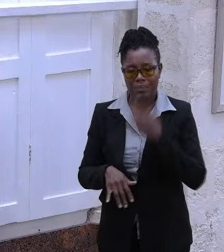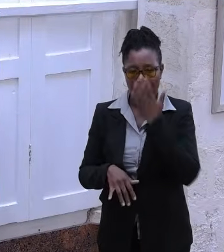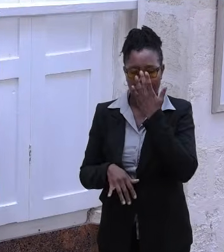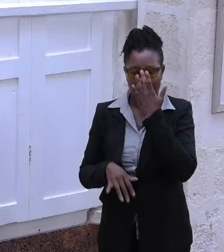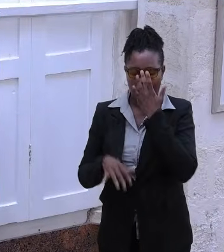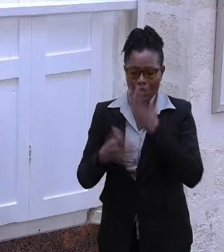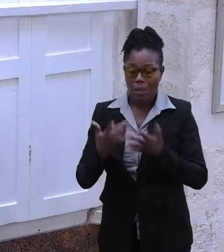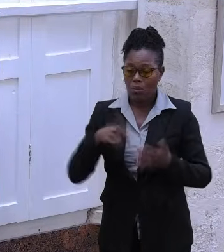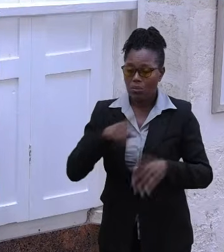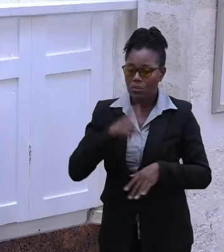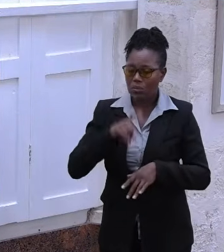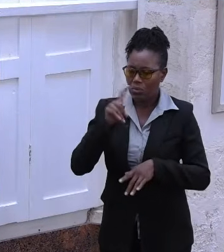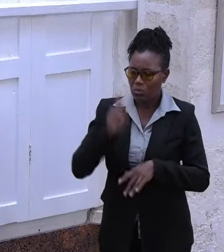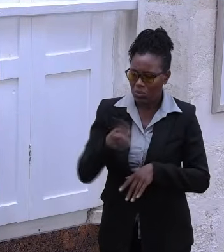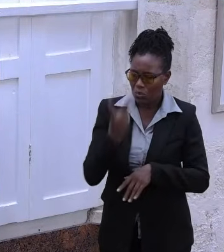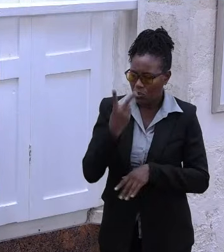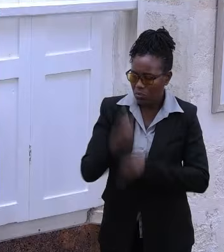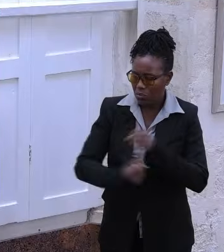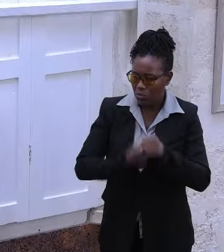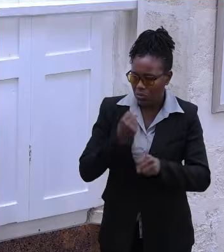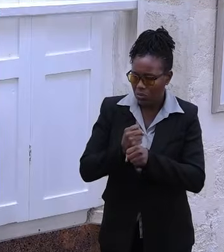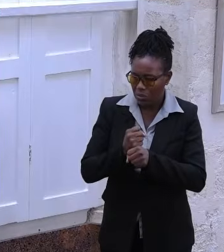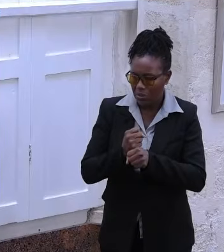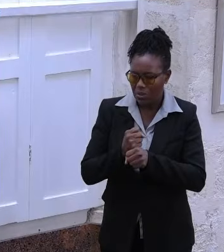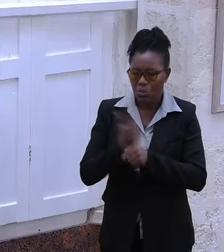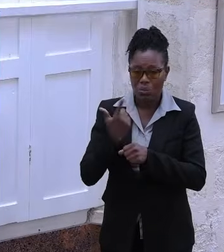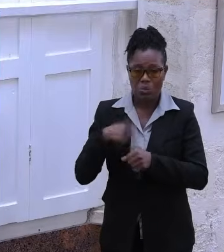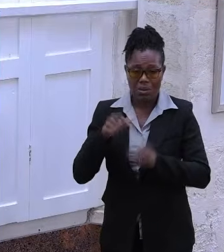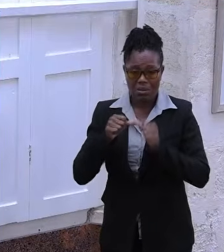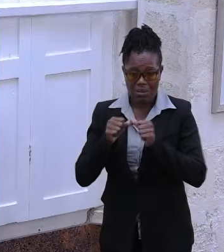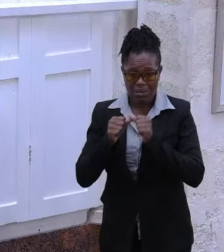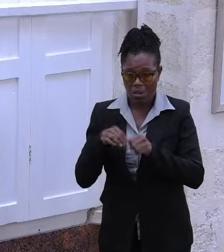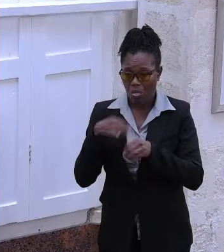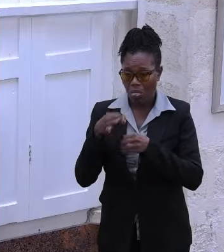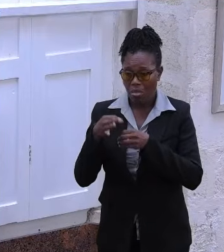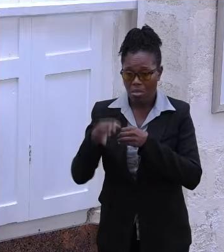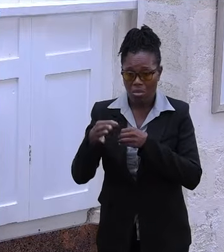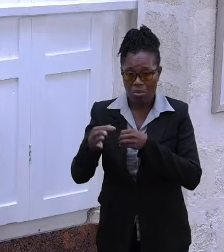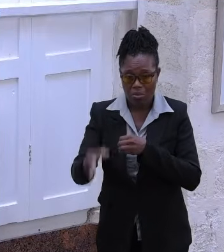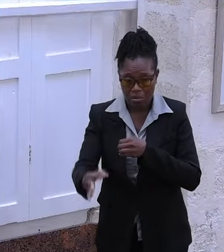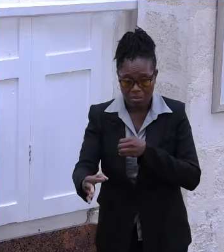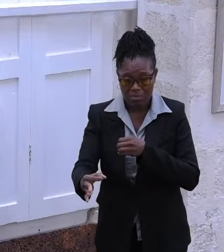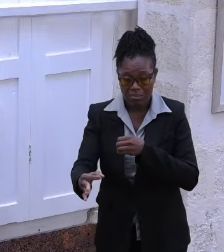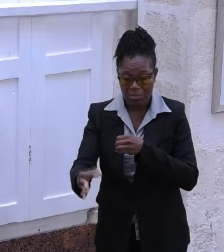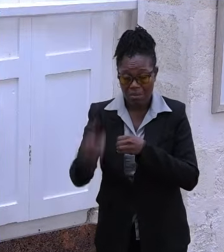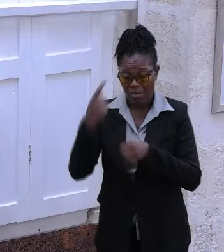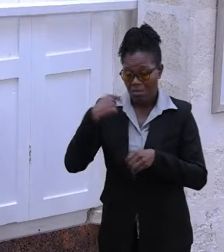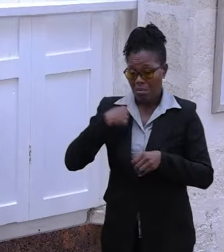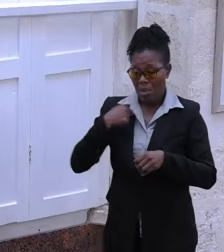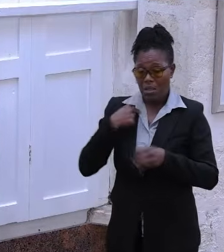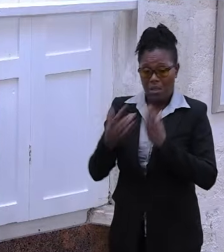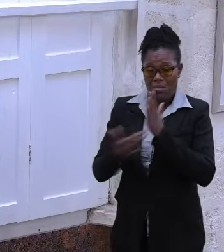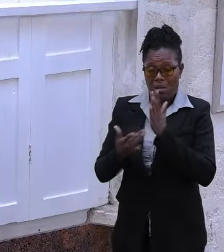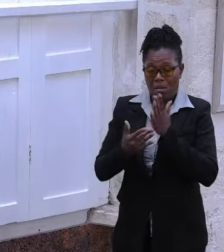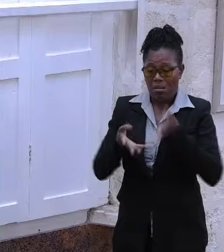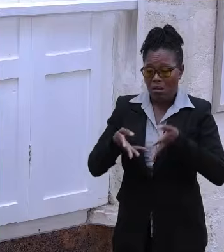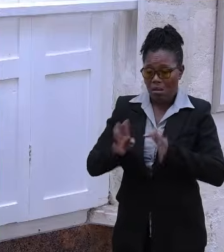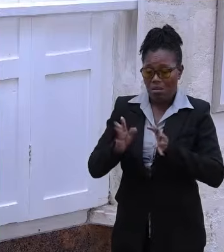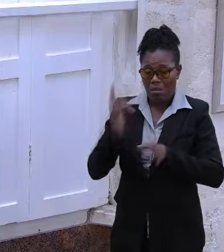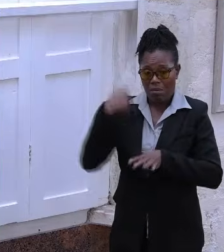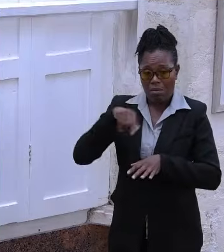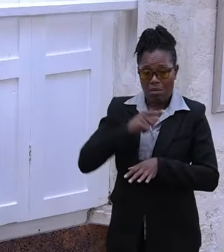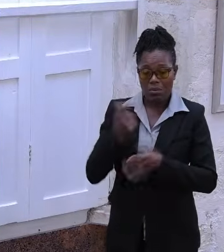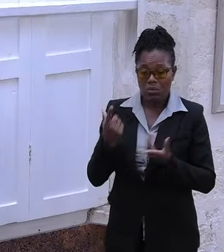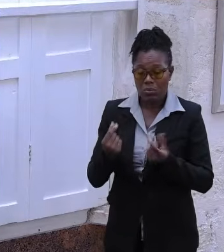the question of 2 years, we can continue to debate. As far as I am concerned, technology allows for us to be able to